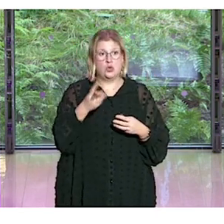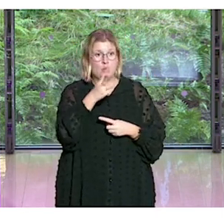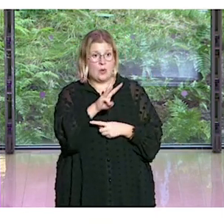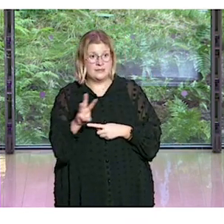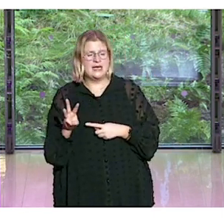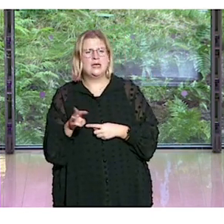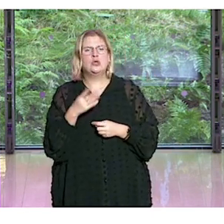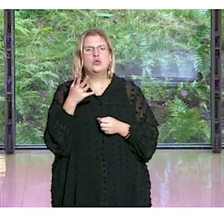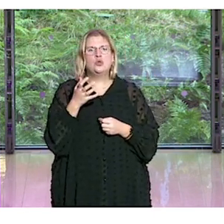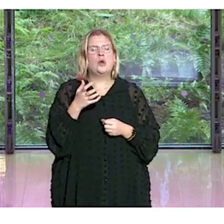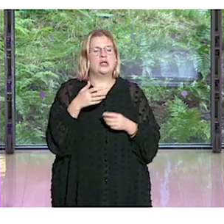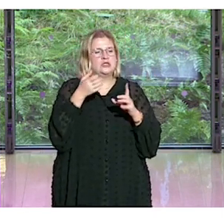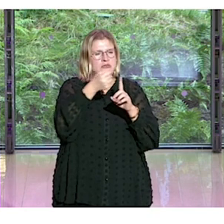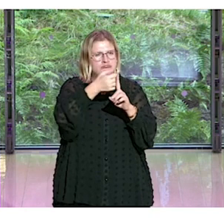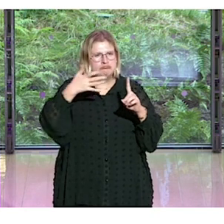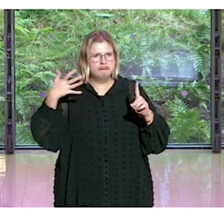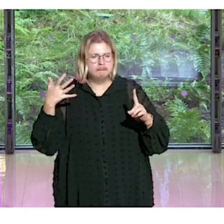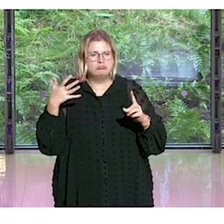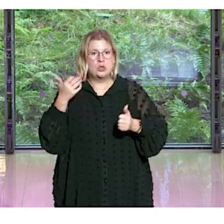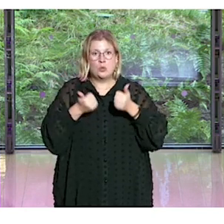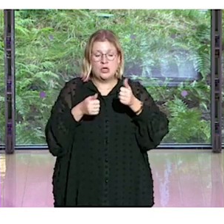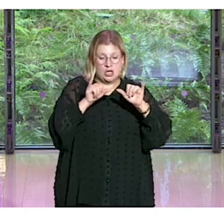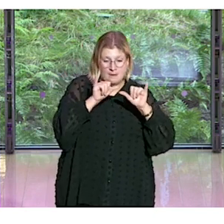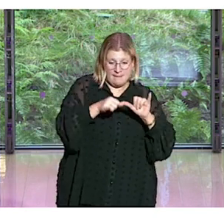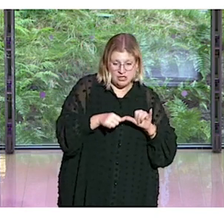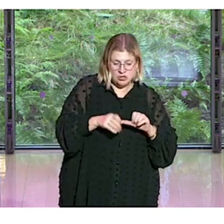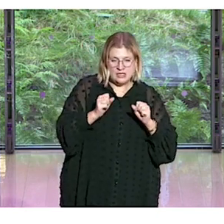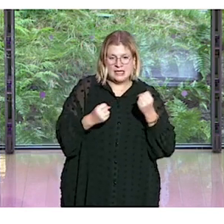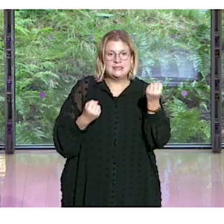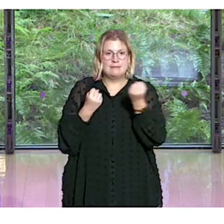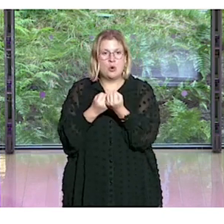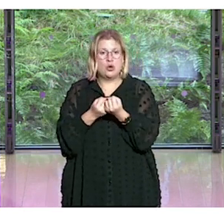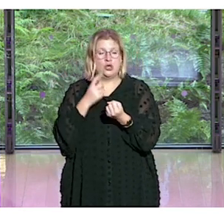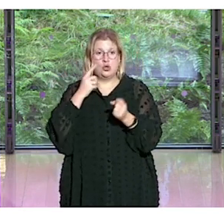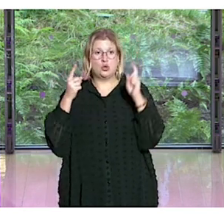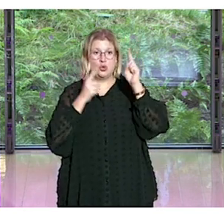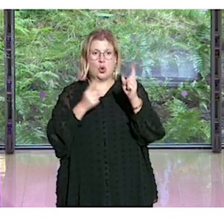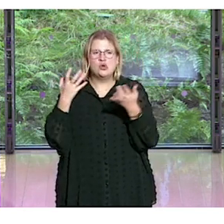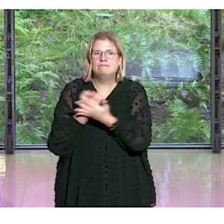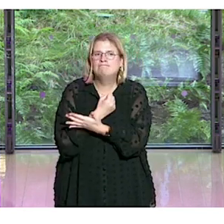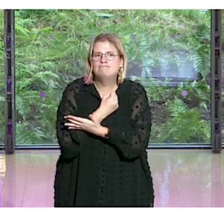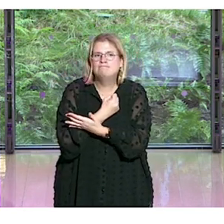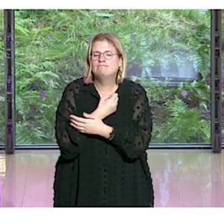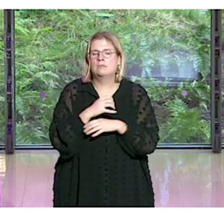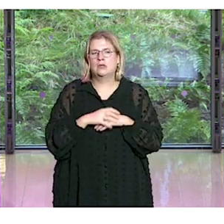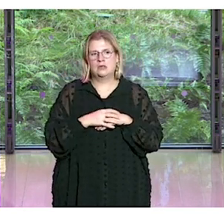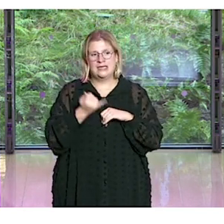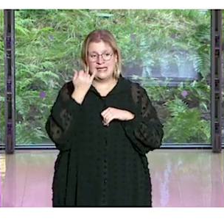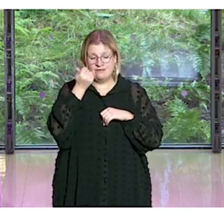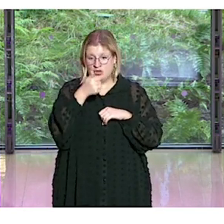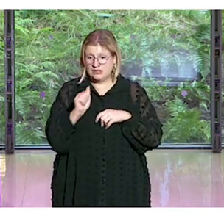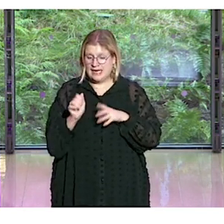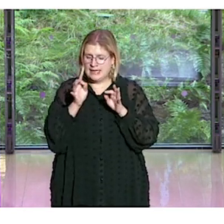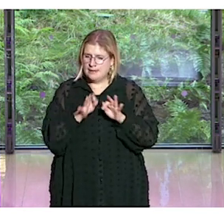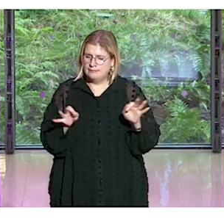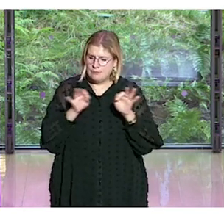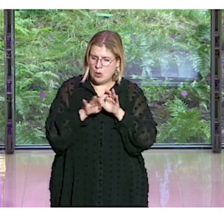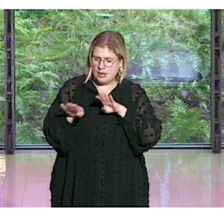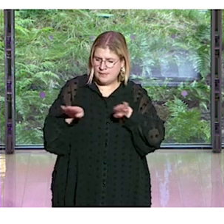What metrics can support whether or not you are doing that? Is there any critical